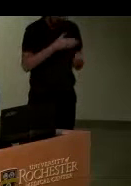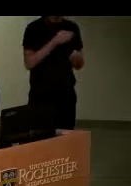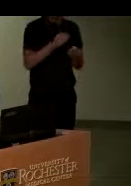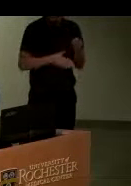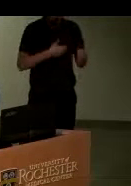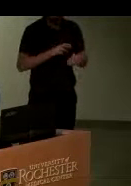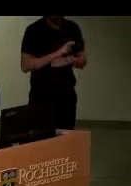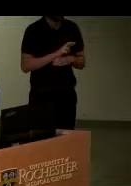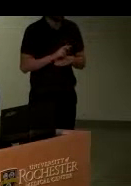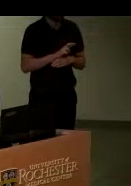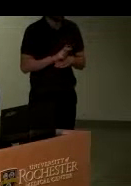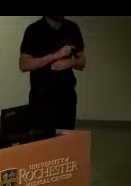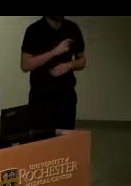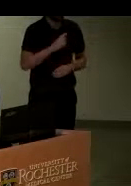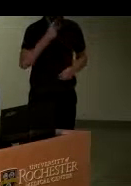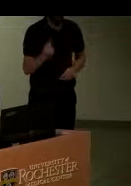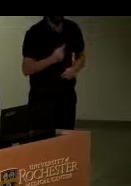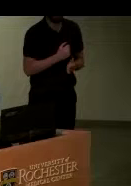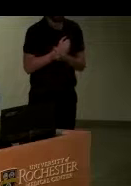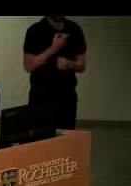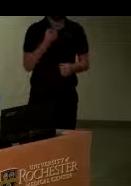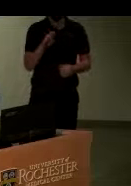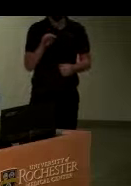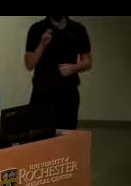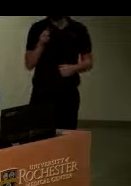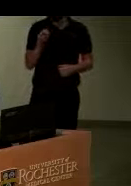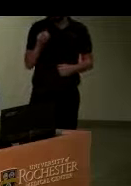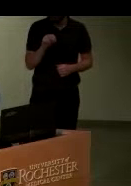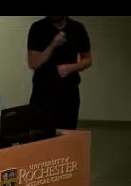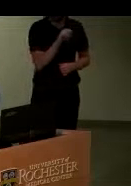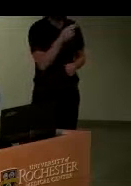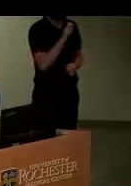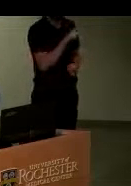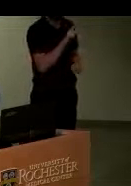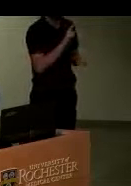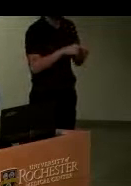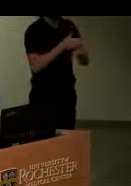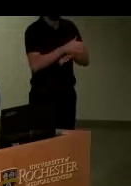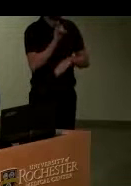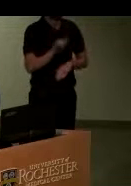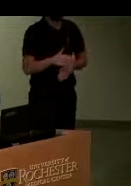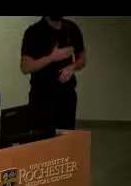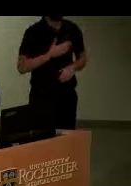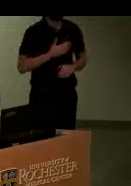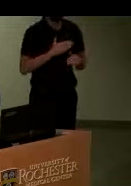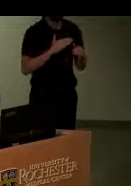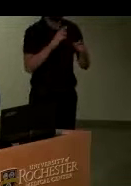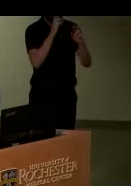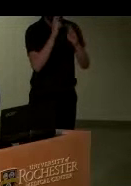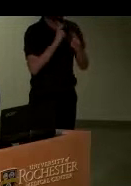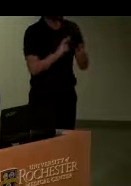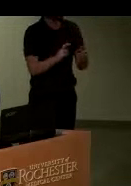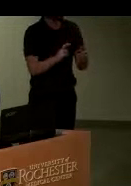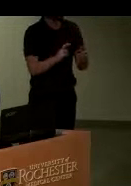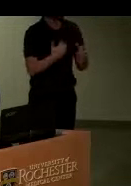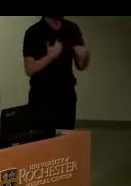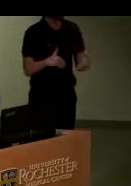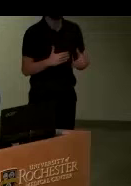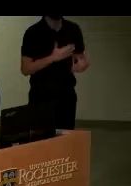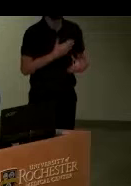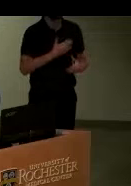residency. I always liked Dr. Morgan and Dr. Engel, but after that, my level of respect and my level